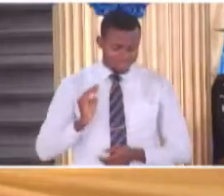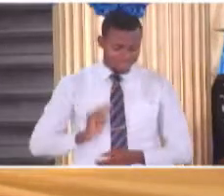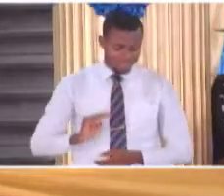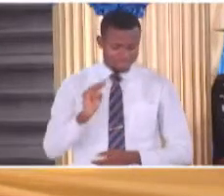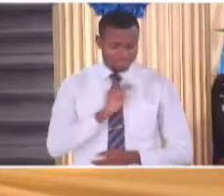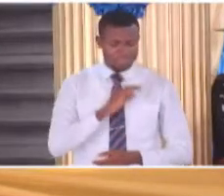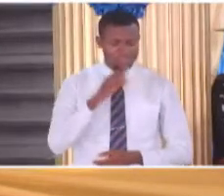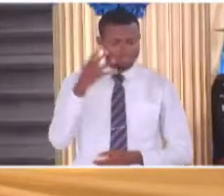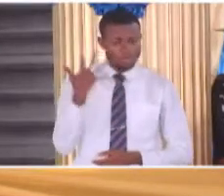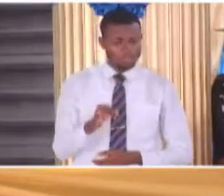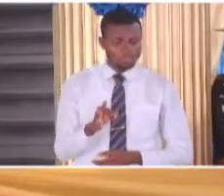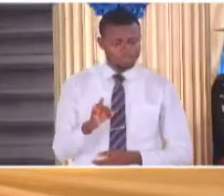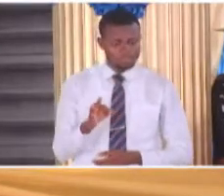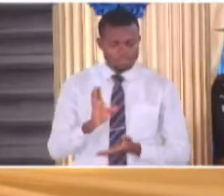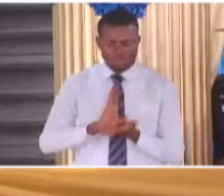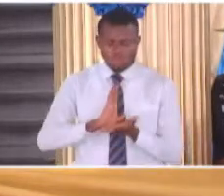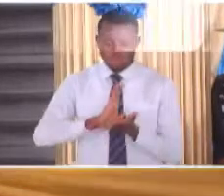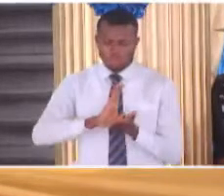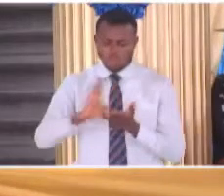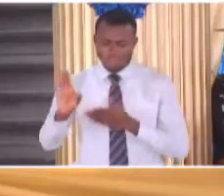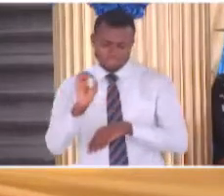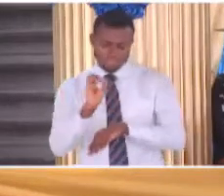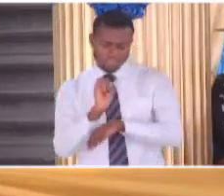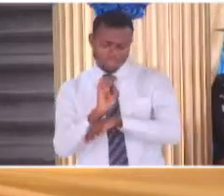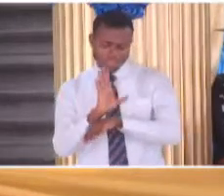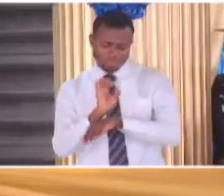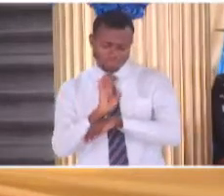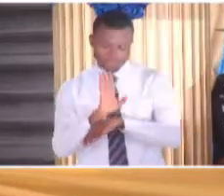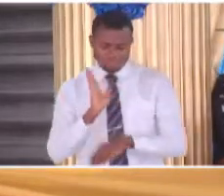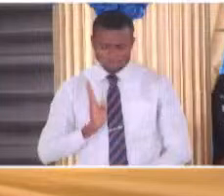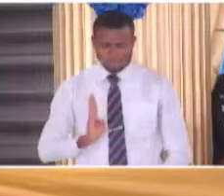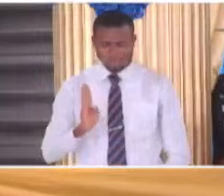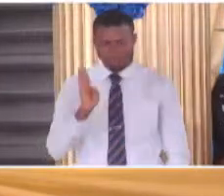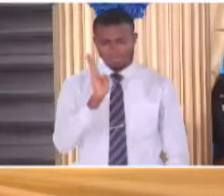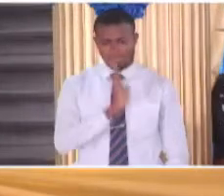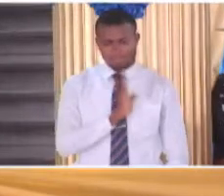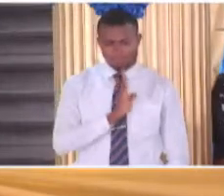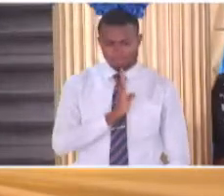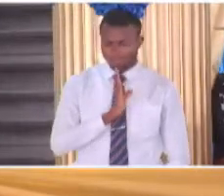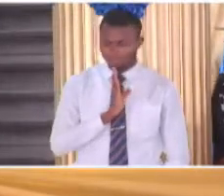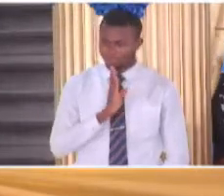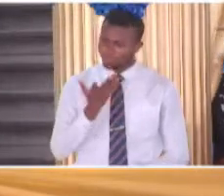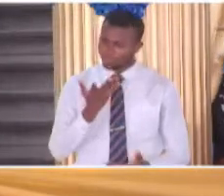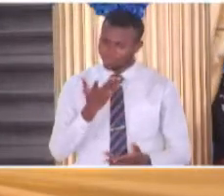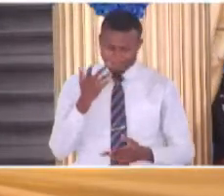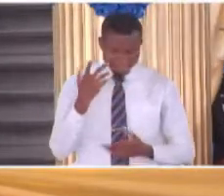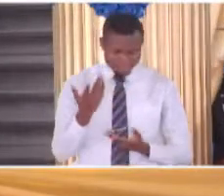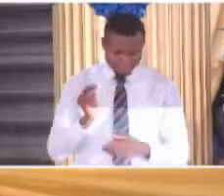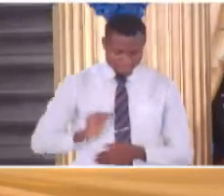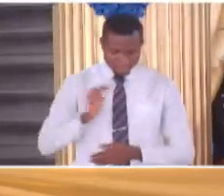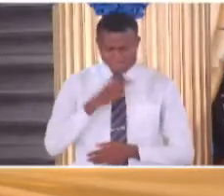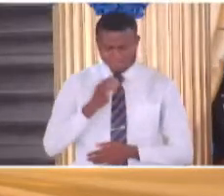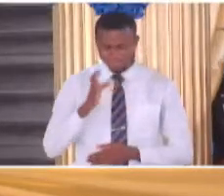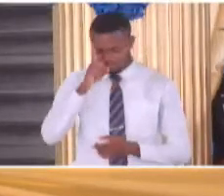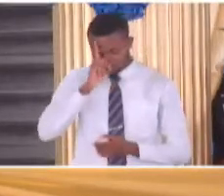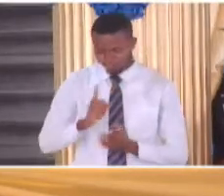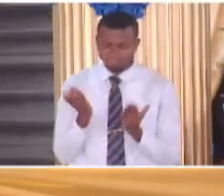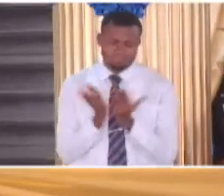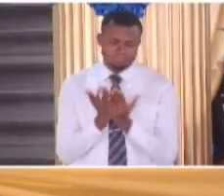of College Advisory Board, esteemed members of Convocation,